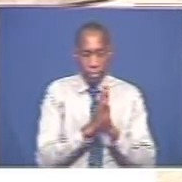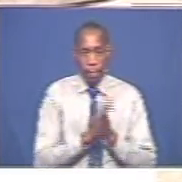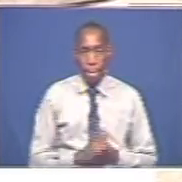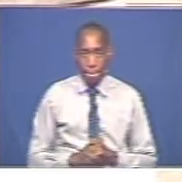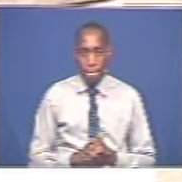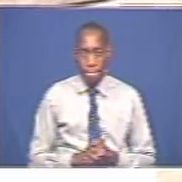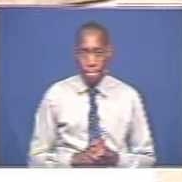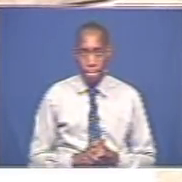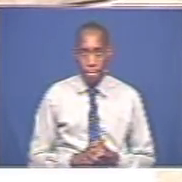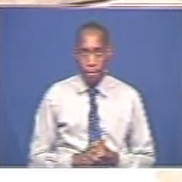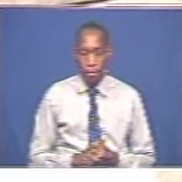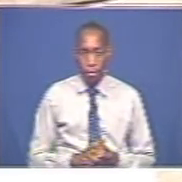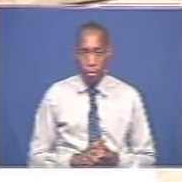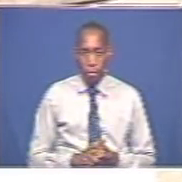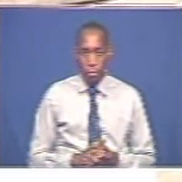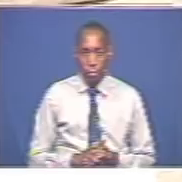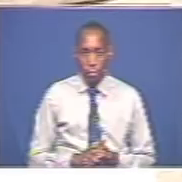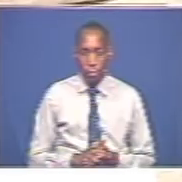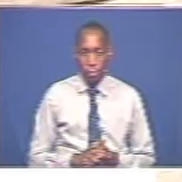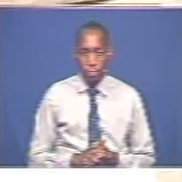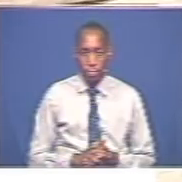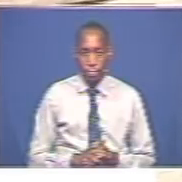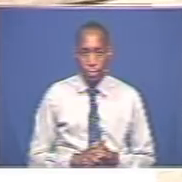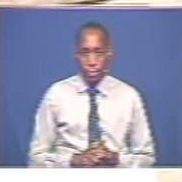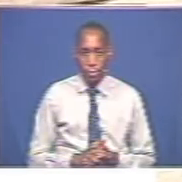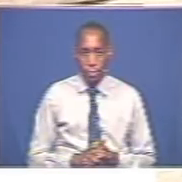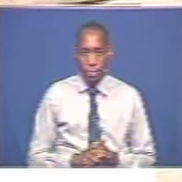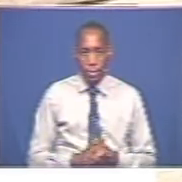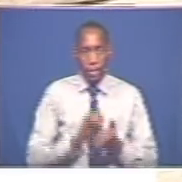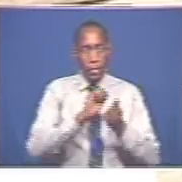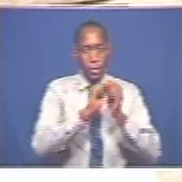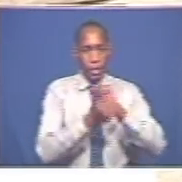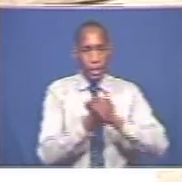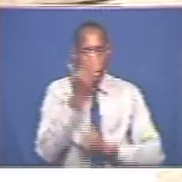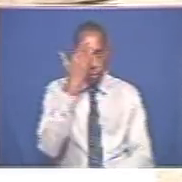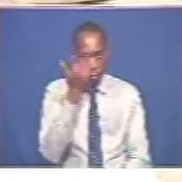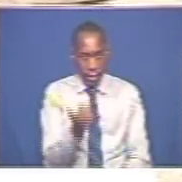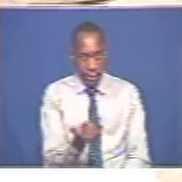and I don't want us to concentrate a lot on the story of suicide, but what made you turn back?